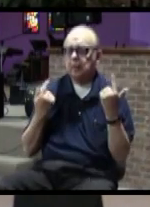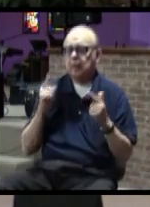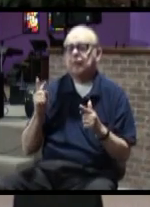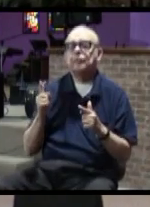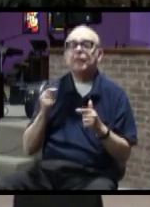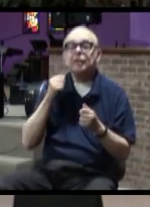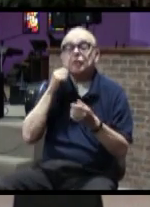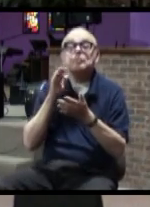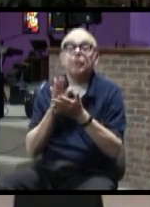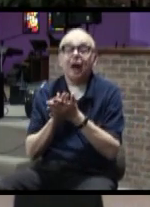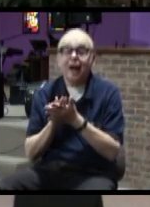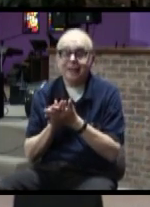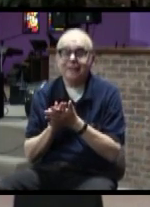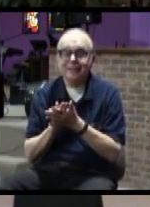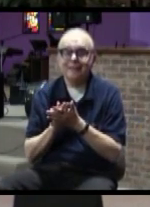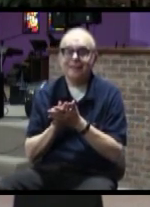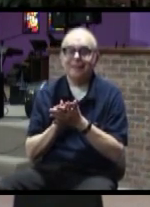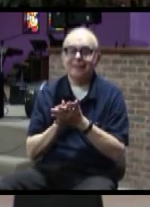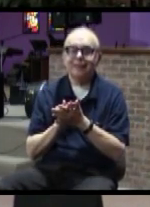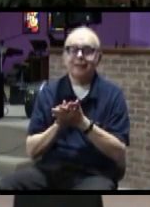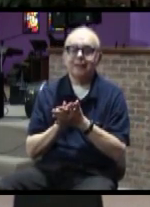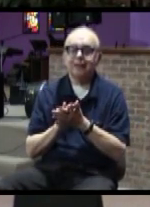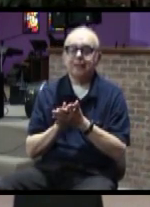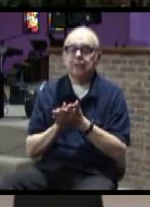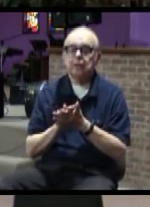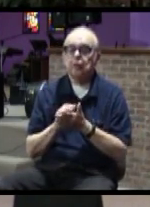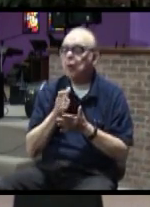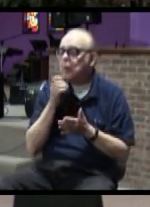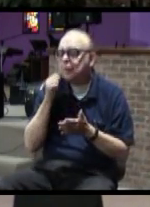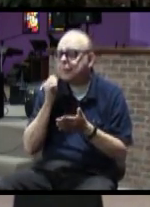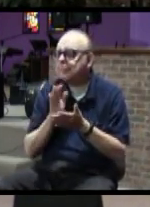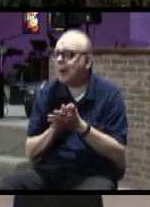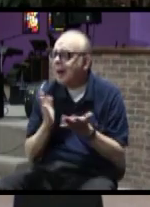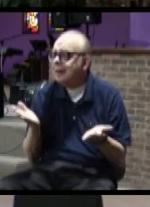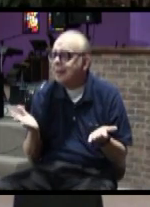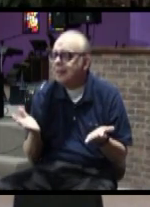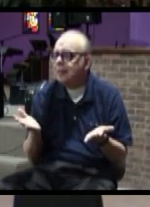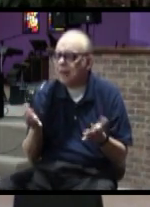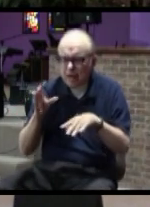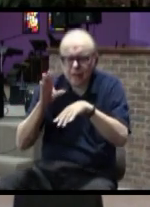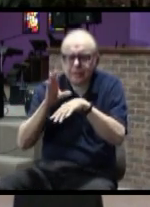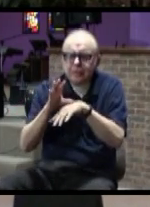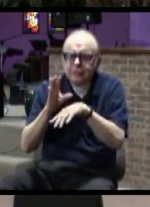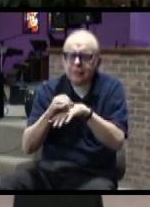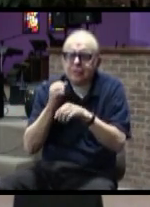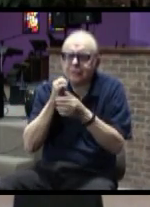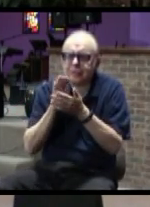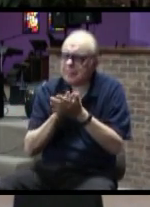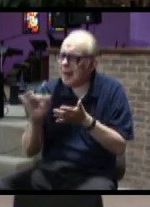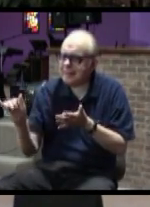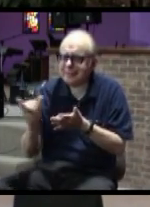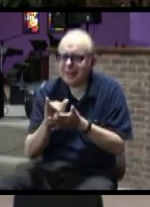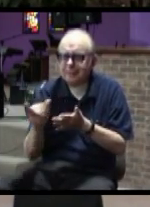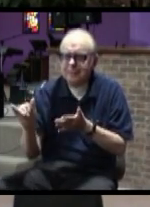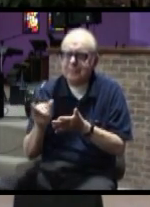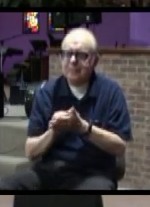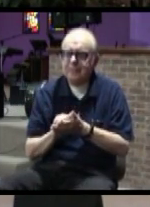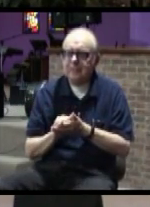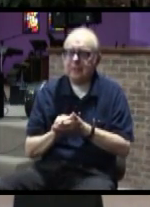but he gave his life for his bride. You know who his bride is? The